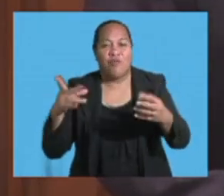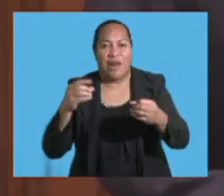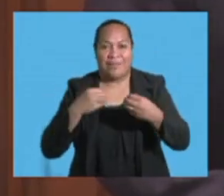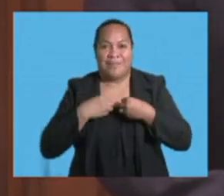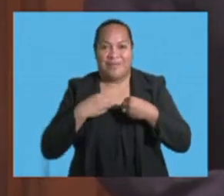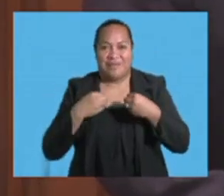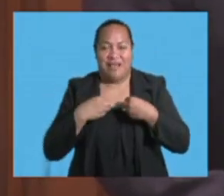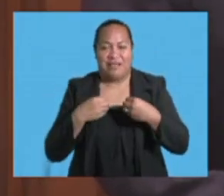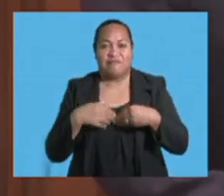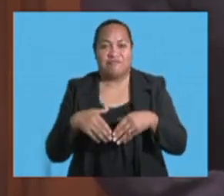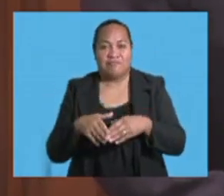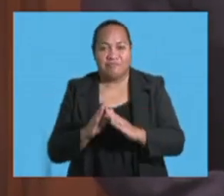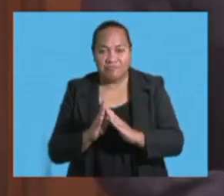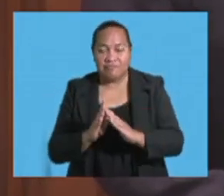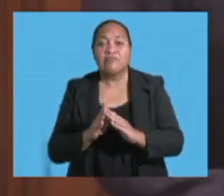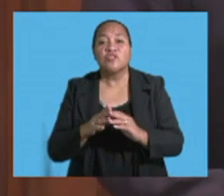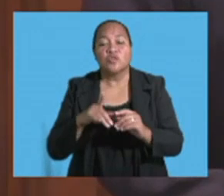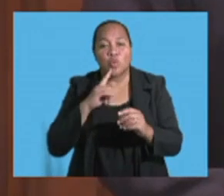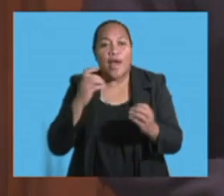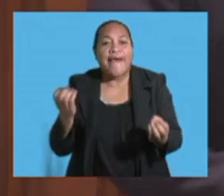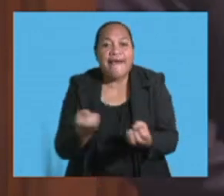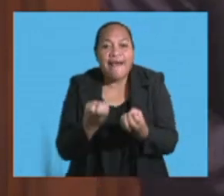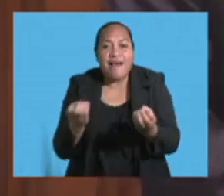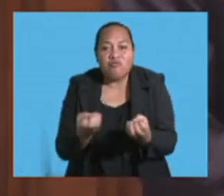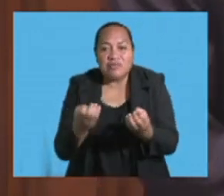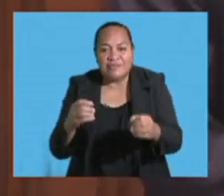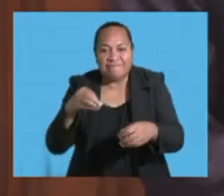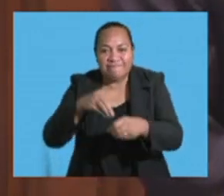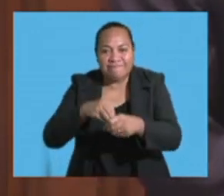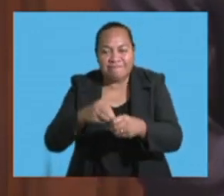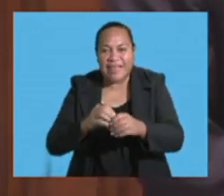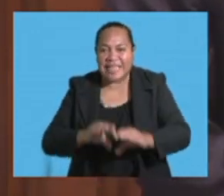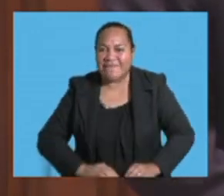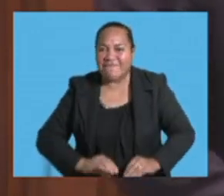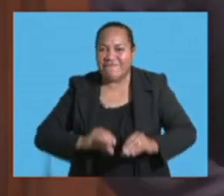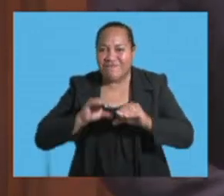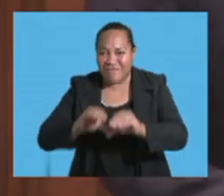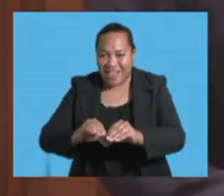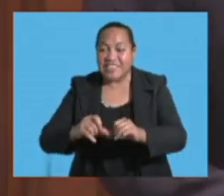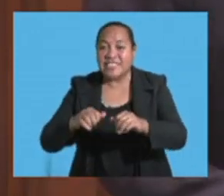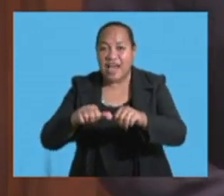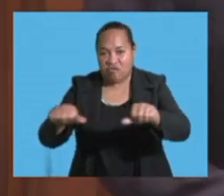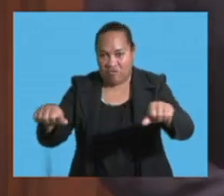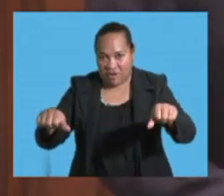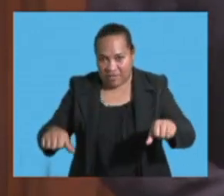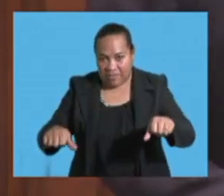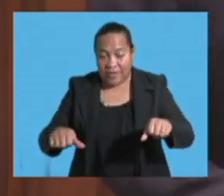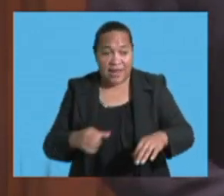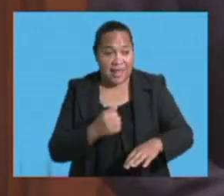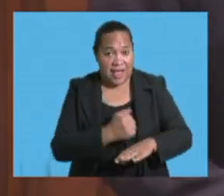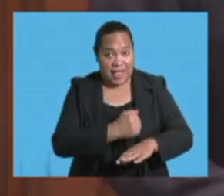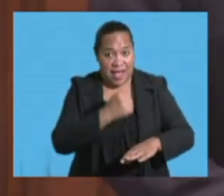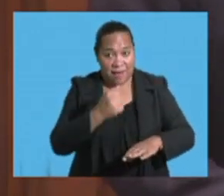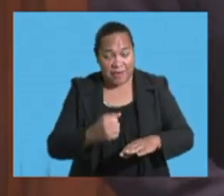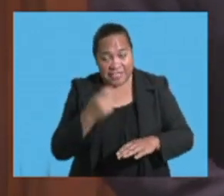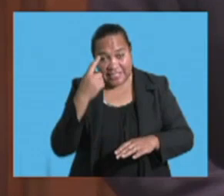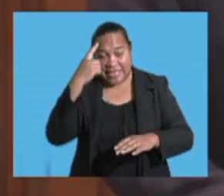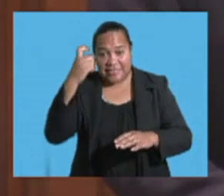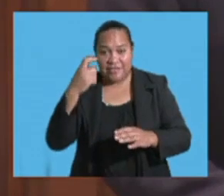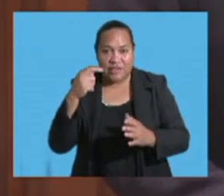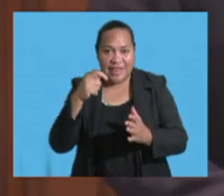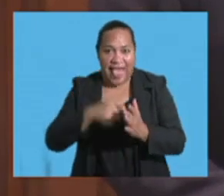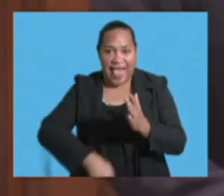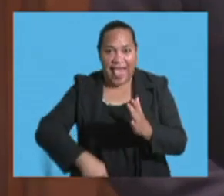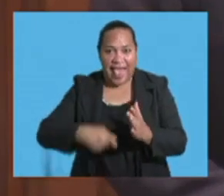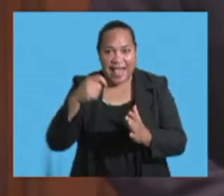To encourage investment in agriculture and agro-processing, the government's tax initiative